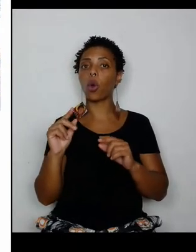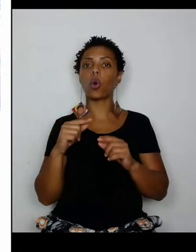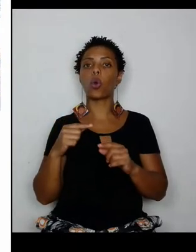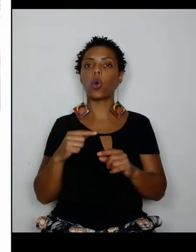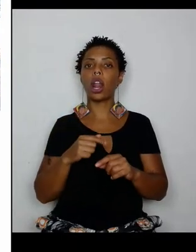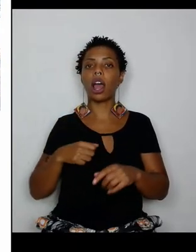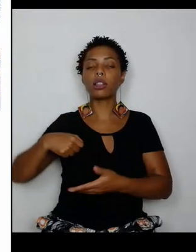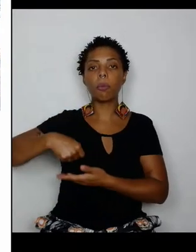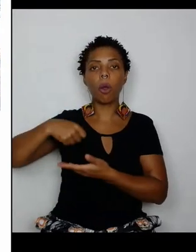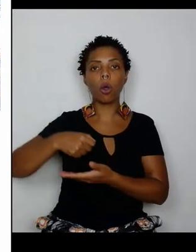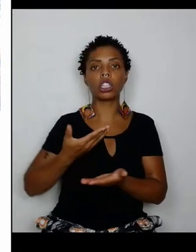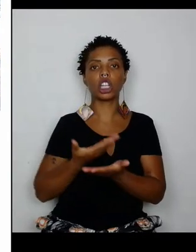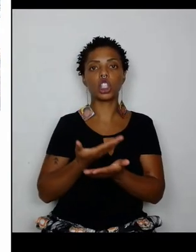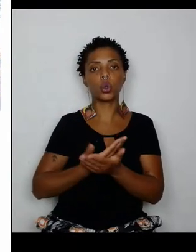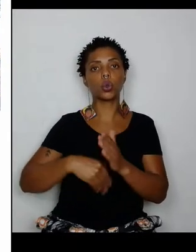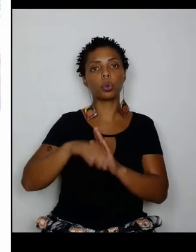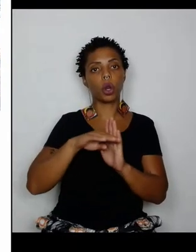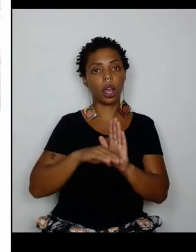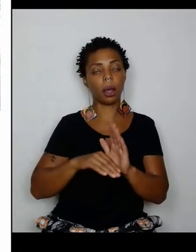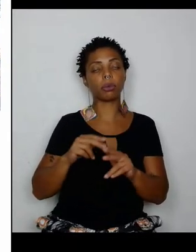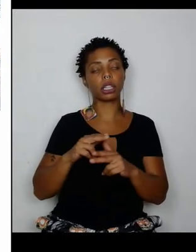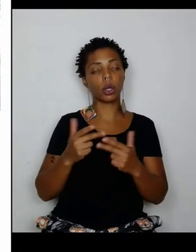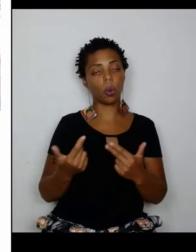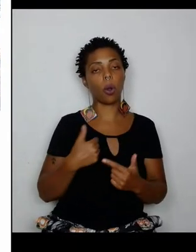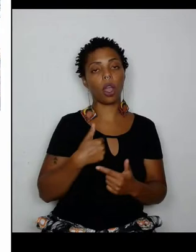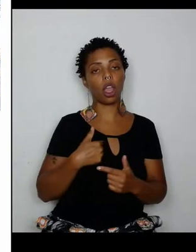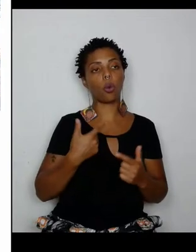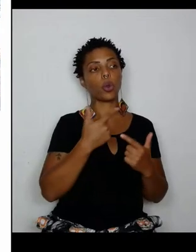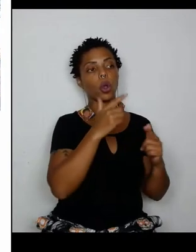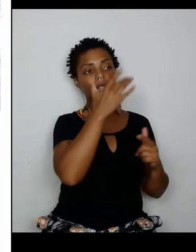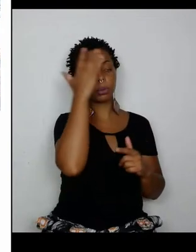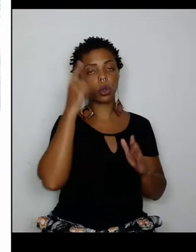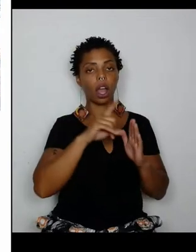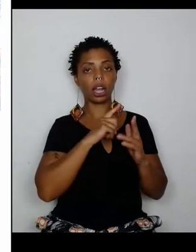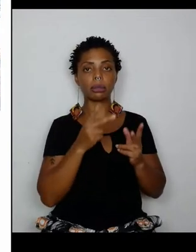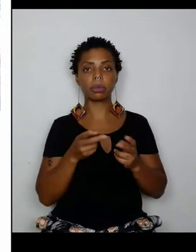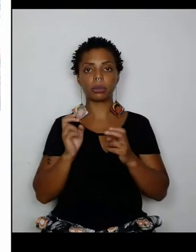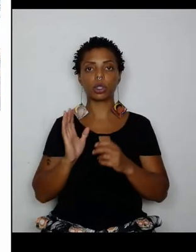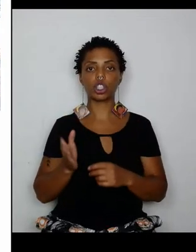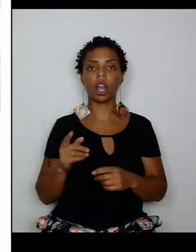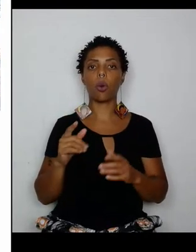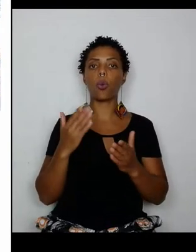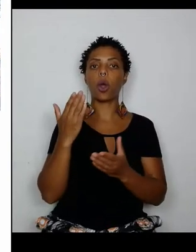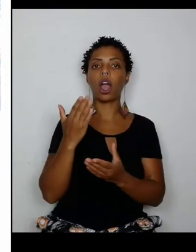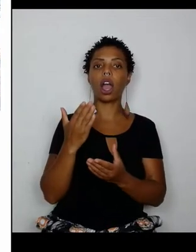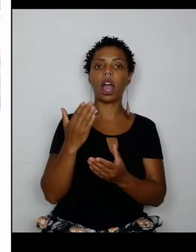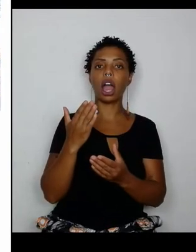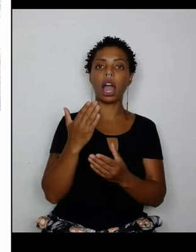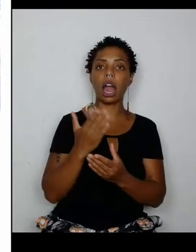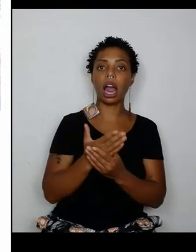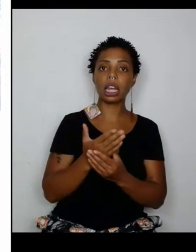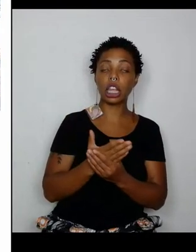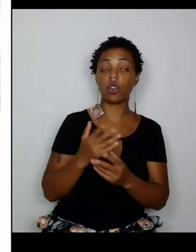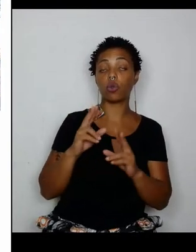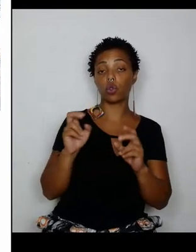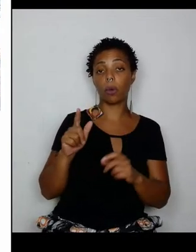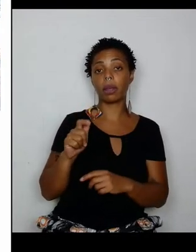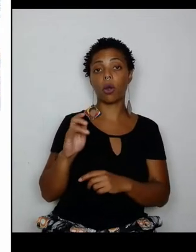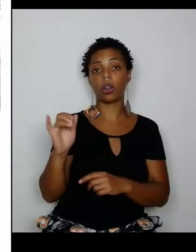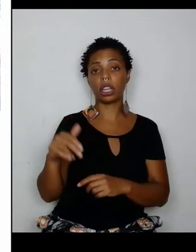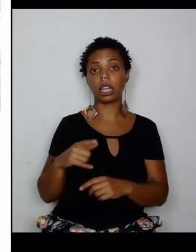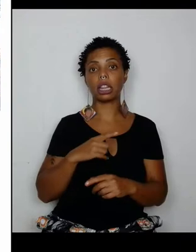previously the archive on gogan is both broad and deep containing texts produced over now nearly 150